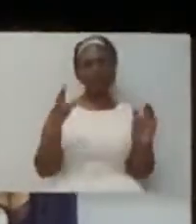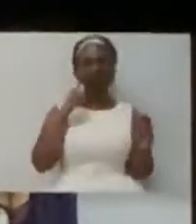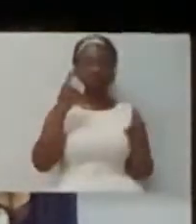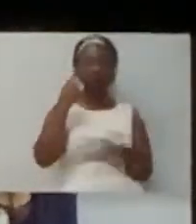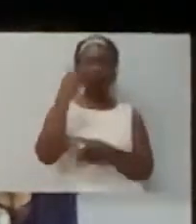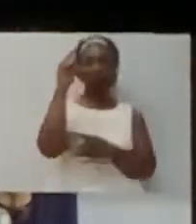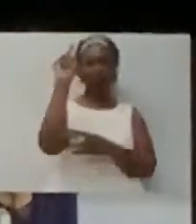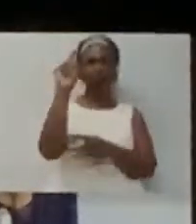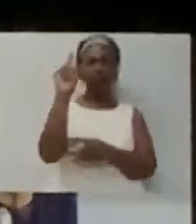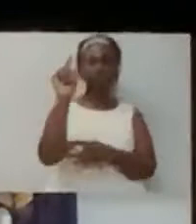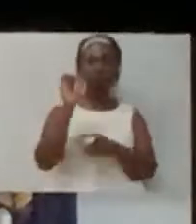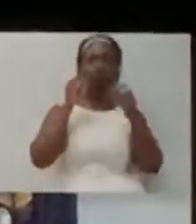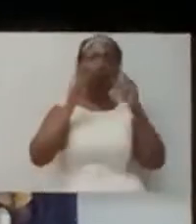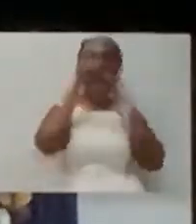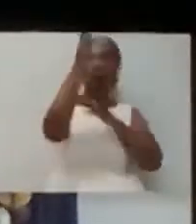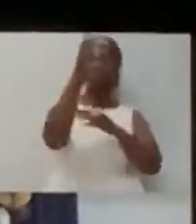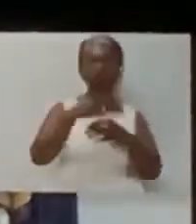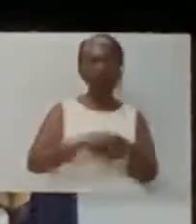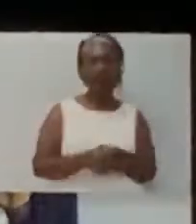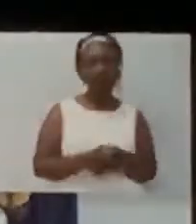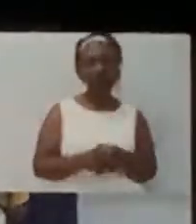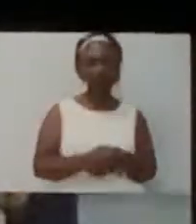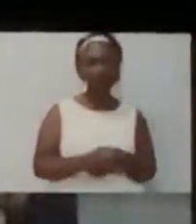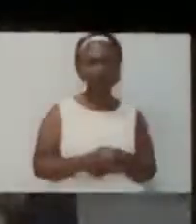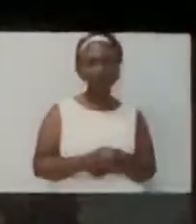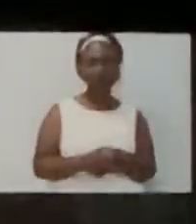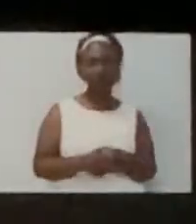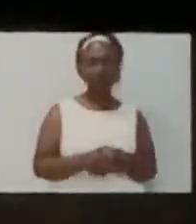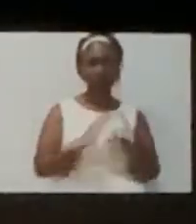too. Congratulations, graduates."